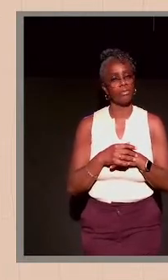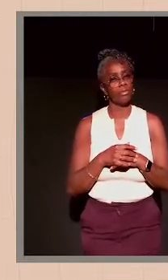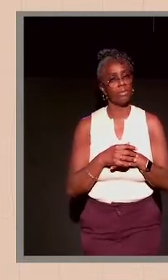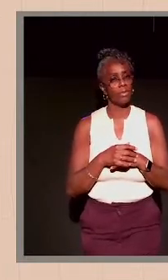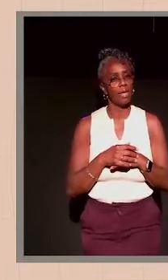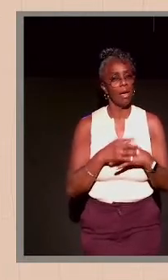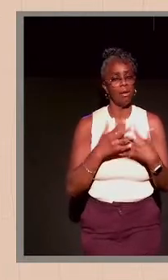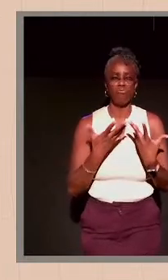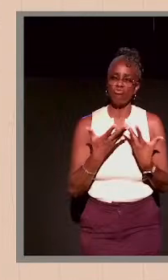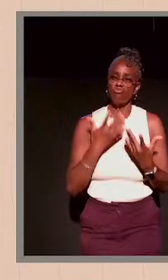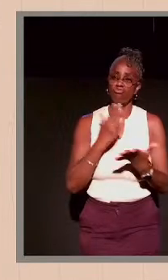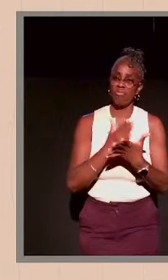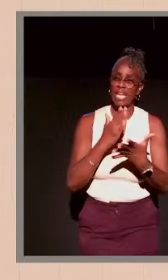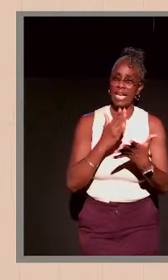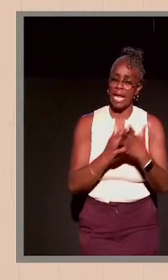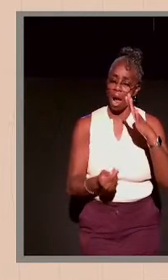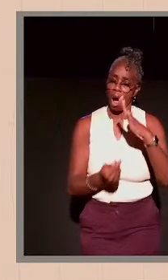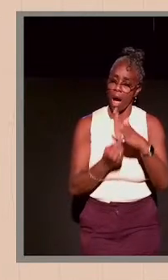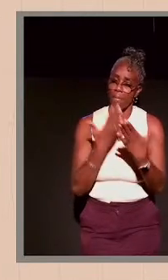viewability.